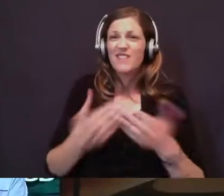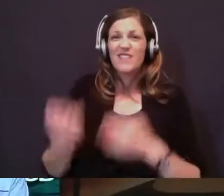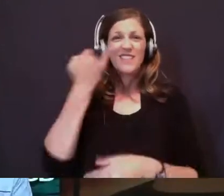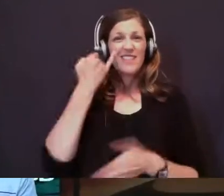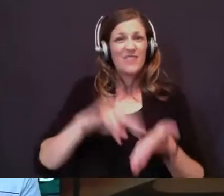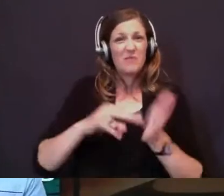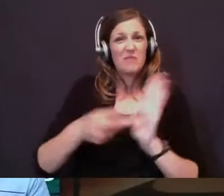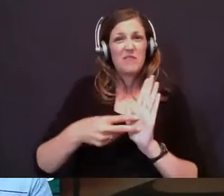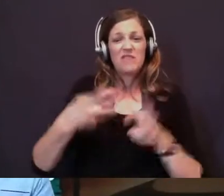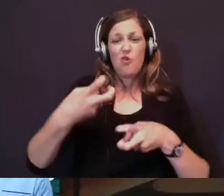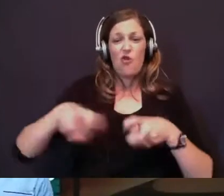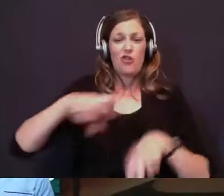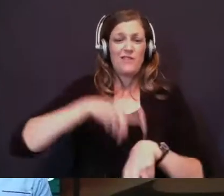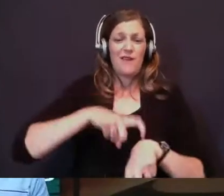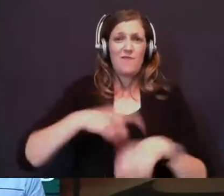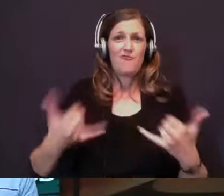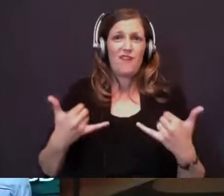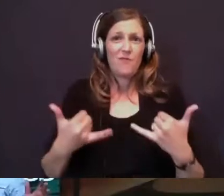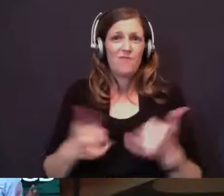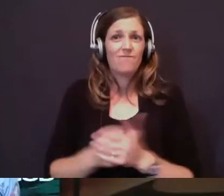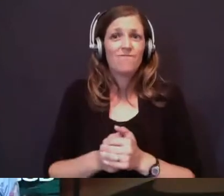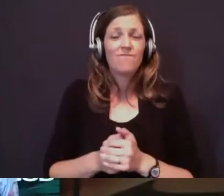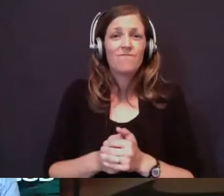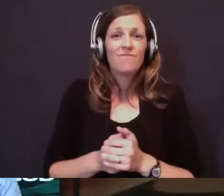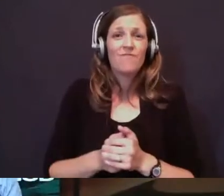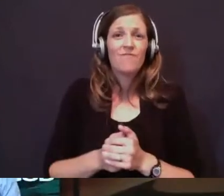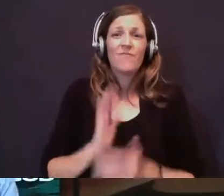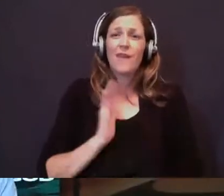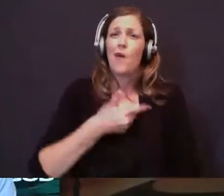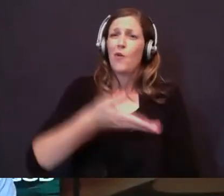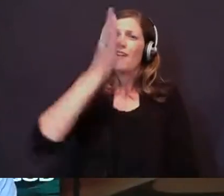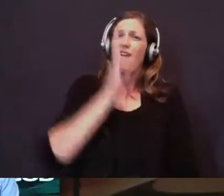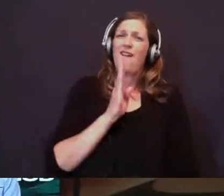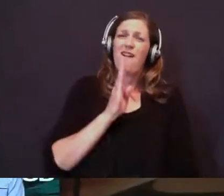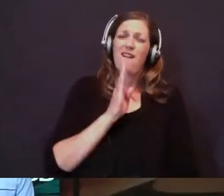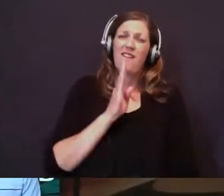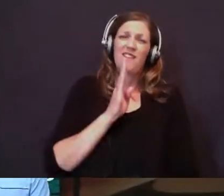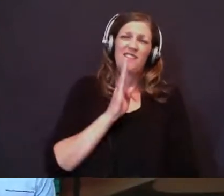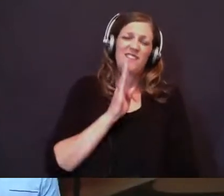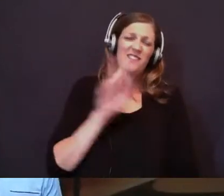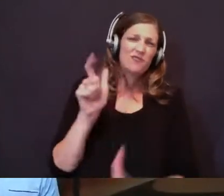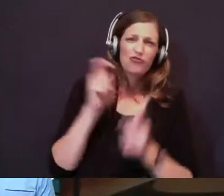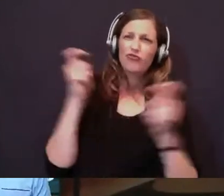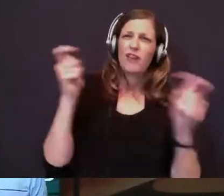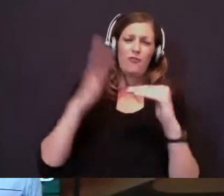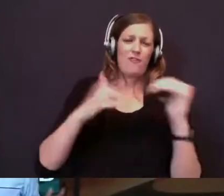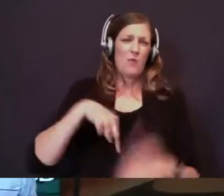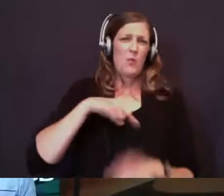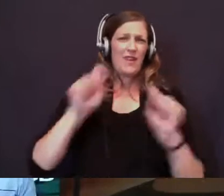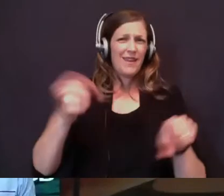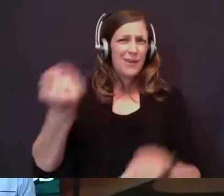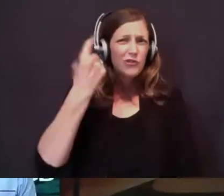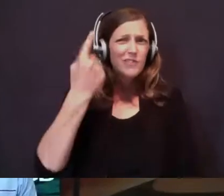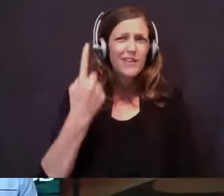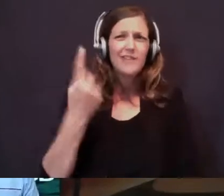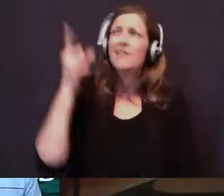us in the moment. Our God is greater than we can understand. And he works in unexpected